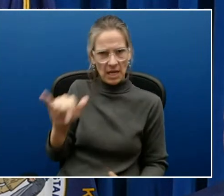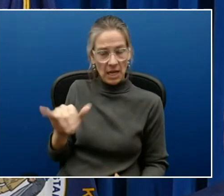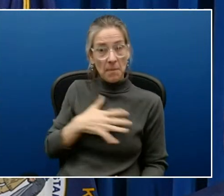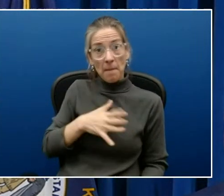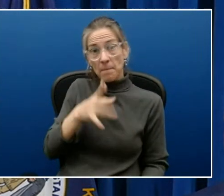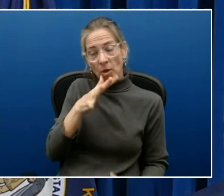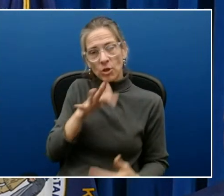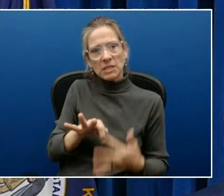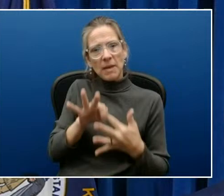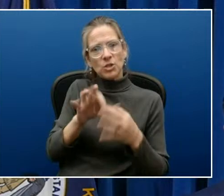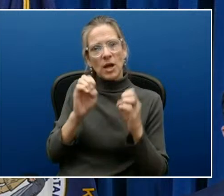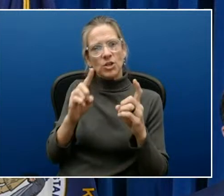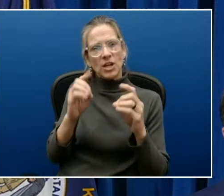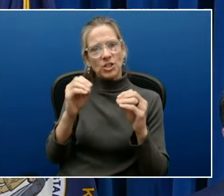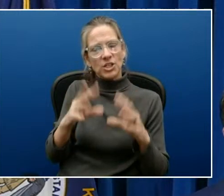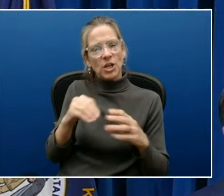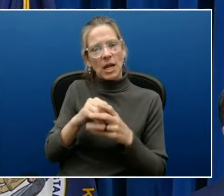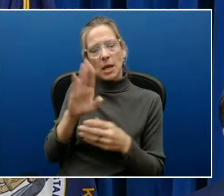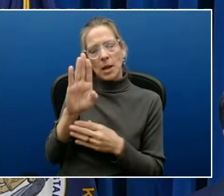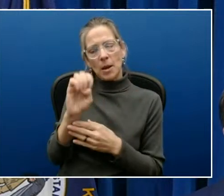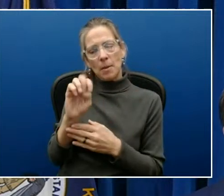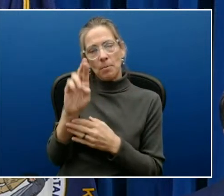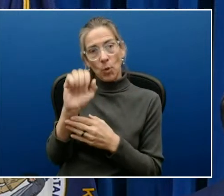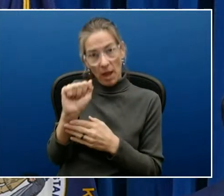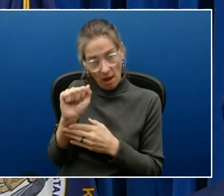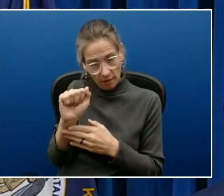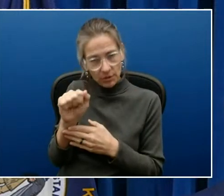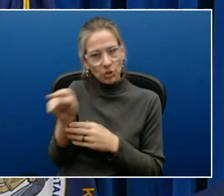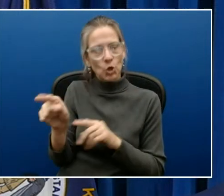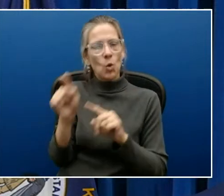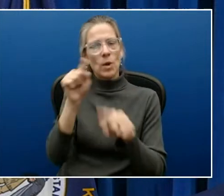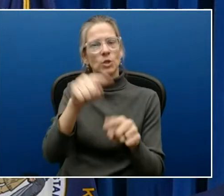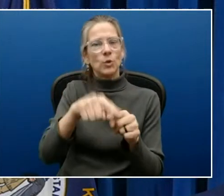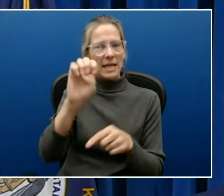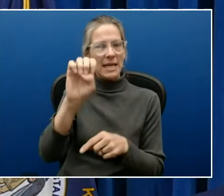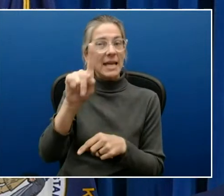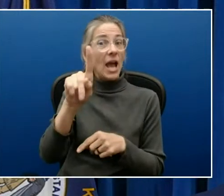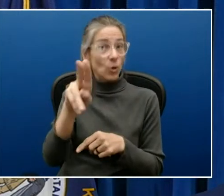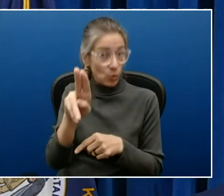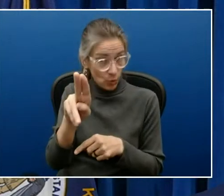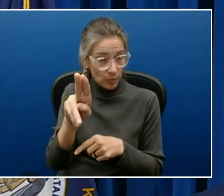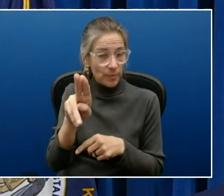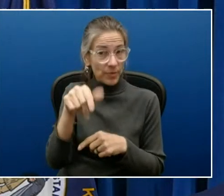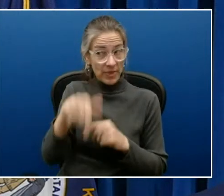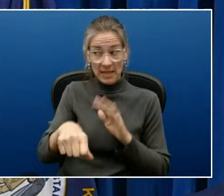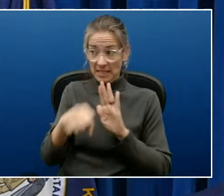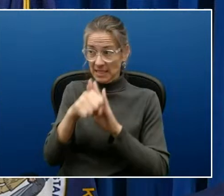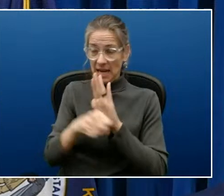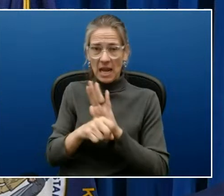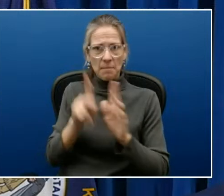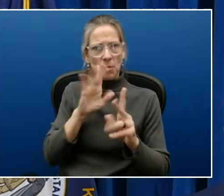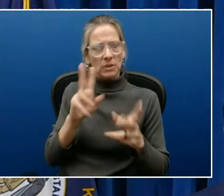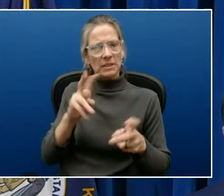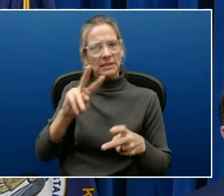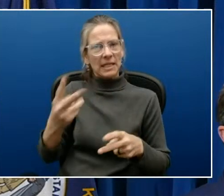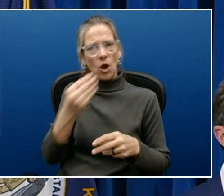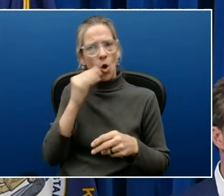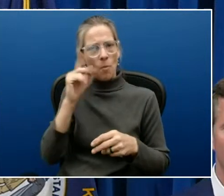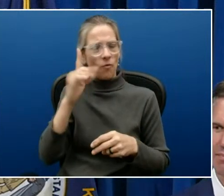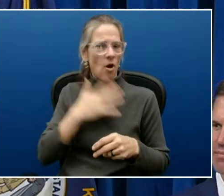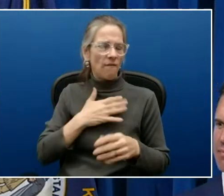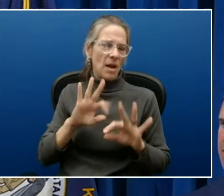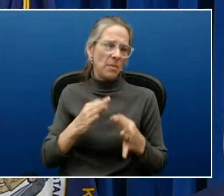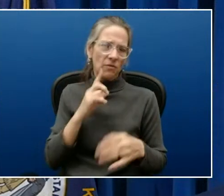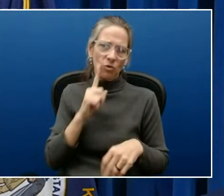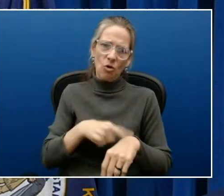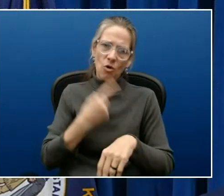education teacher in Berea, and she attended EKU. And this state and the people in it have been a second home to our family for a long time. That